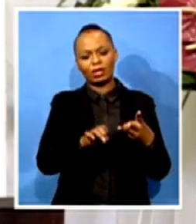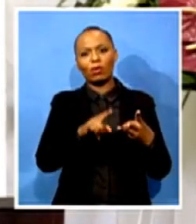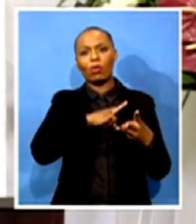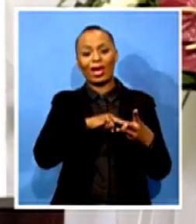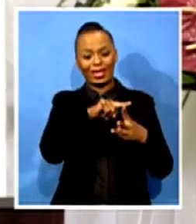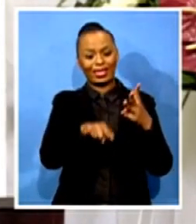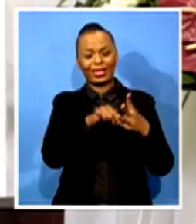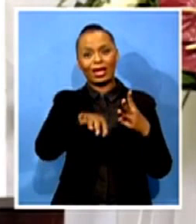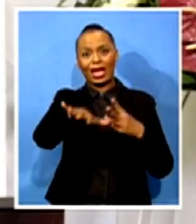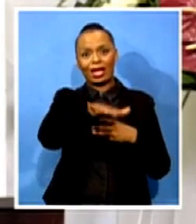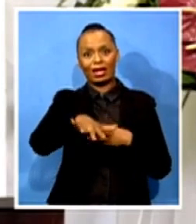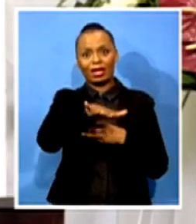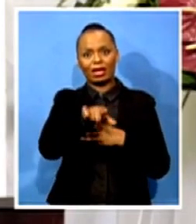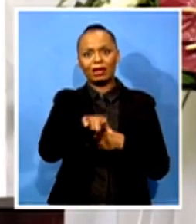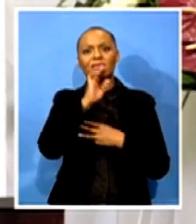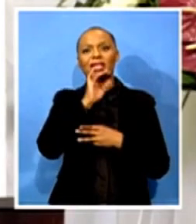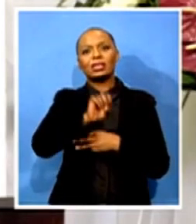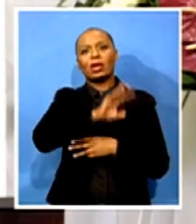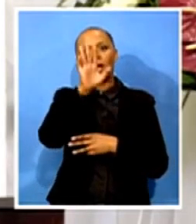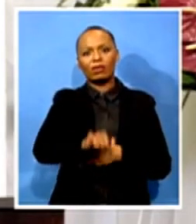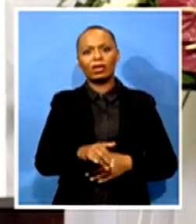We couldn't go to the other areas. Well,